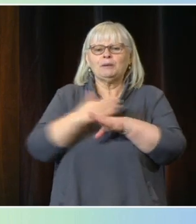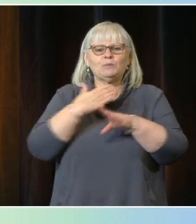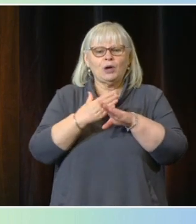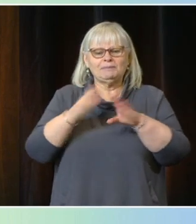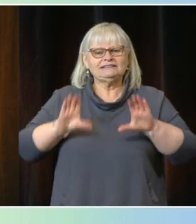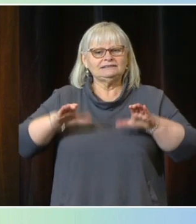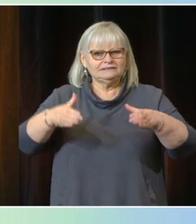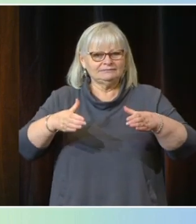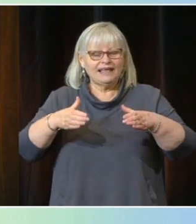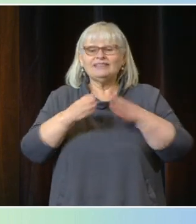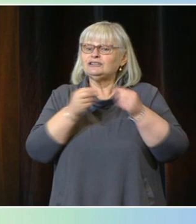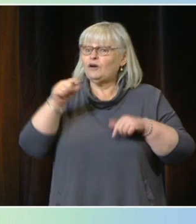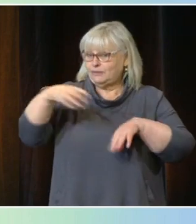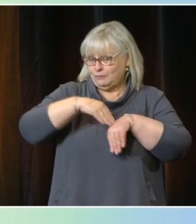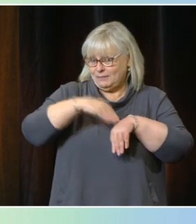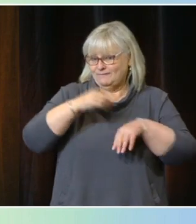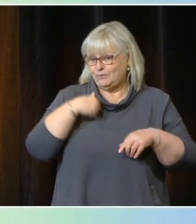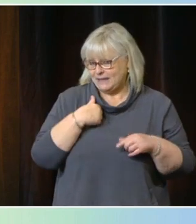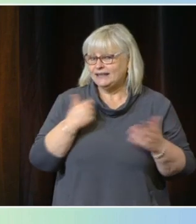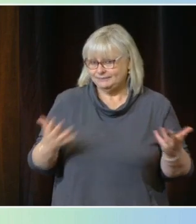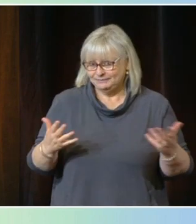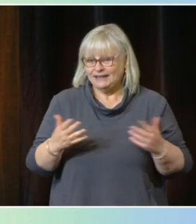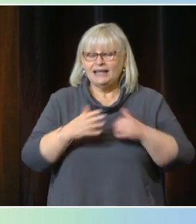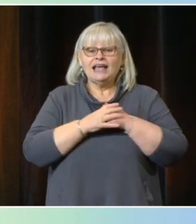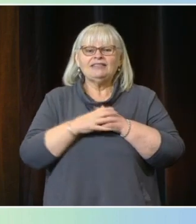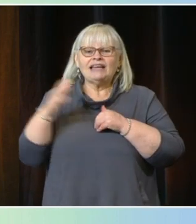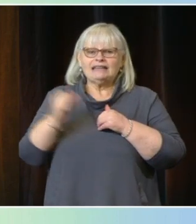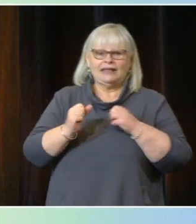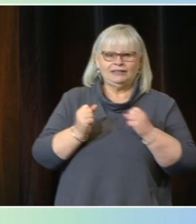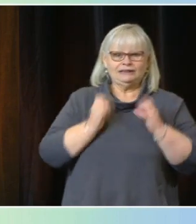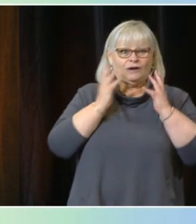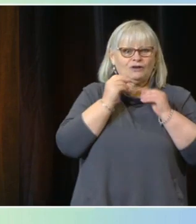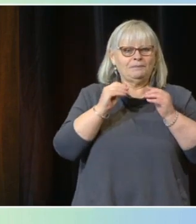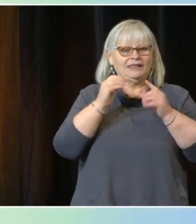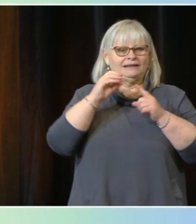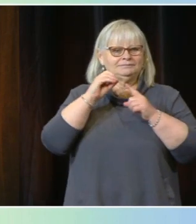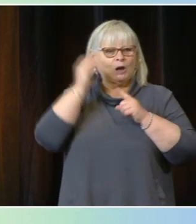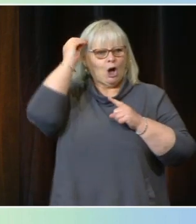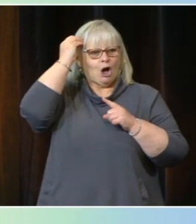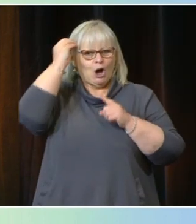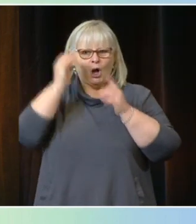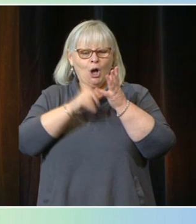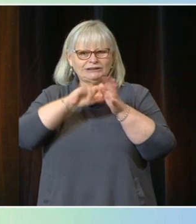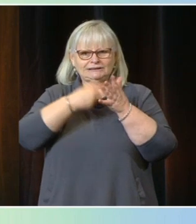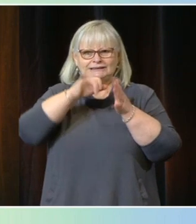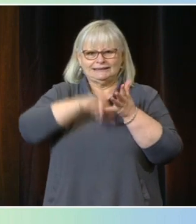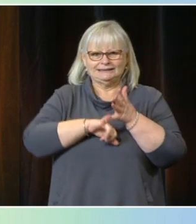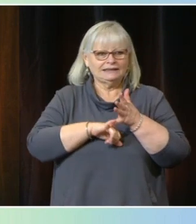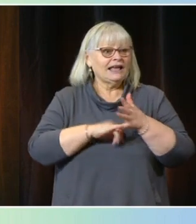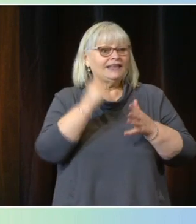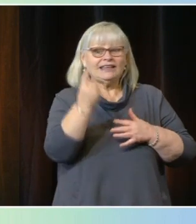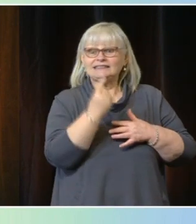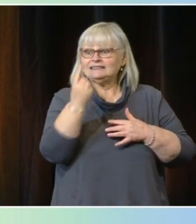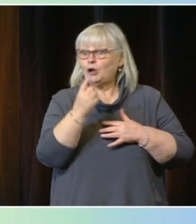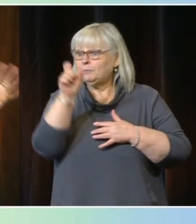force has solved that for me taking our inspiration from the Oscars we've appointed a single person somewhere